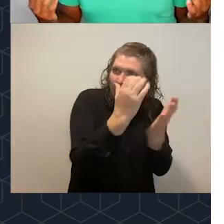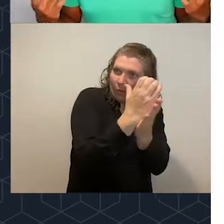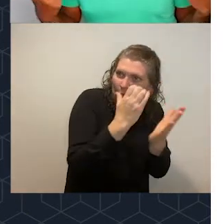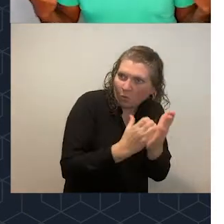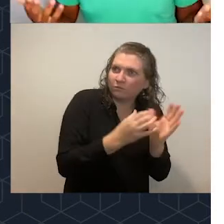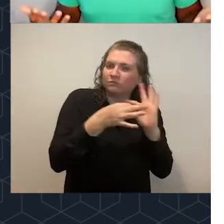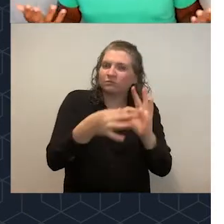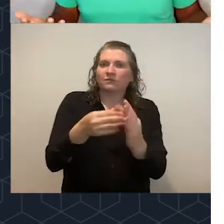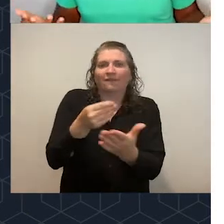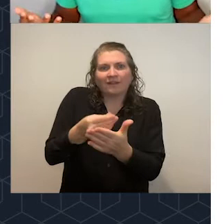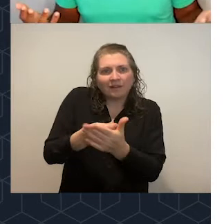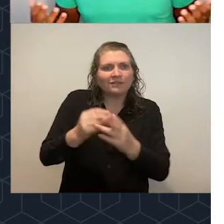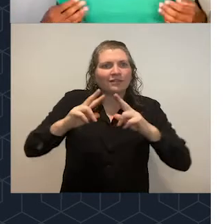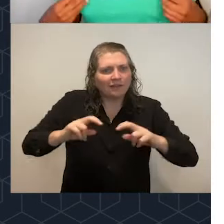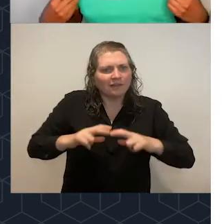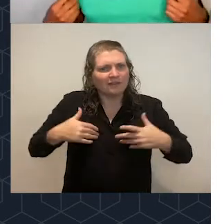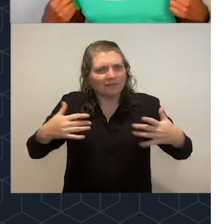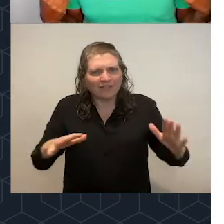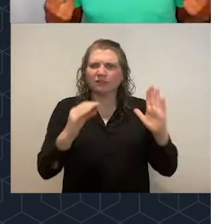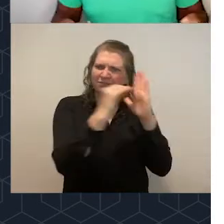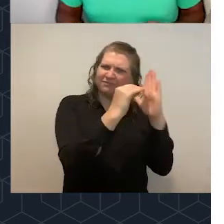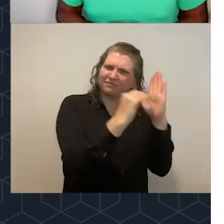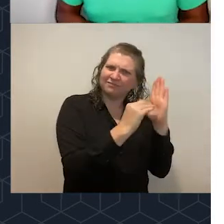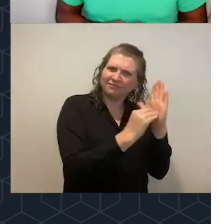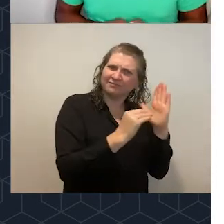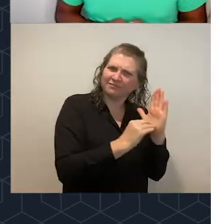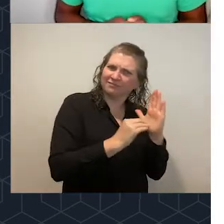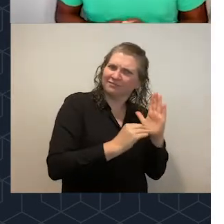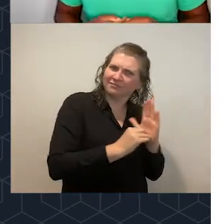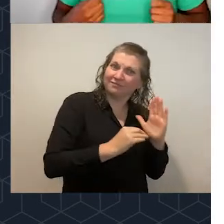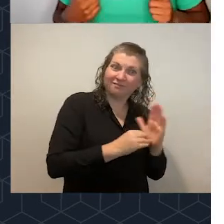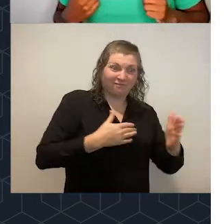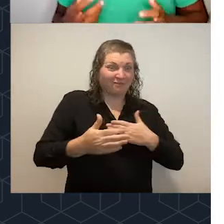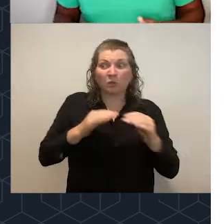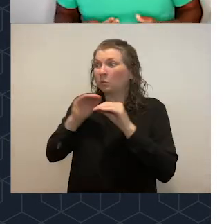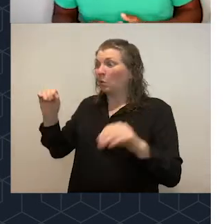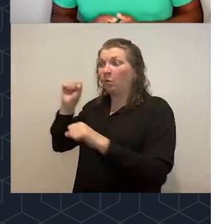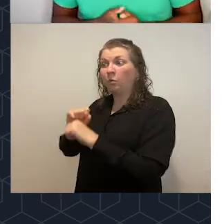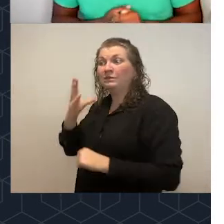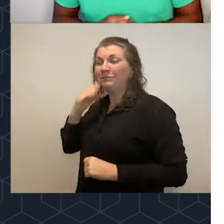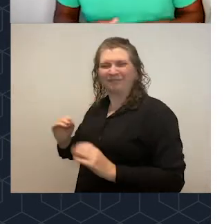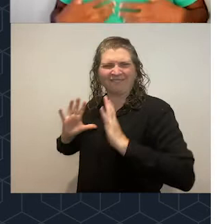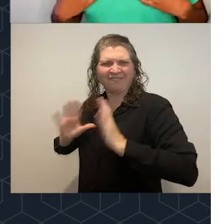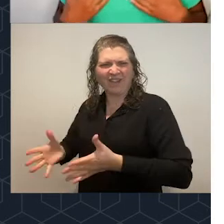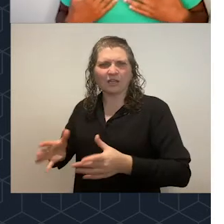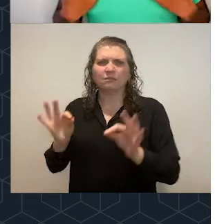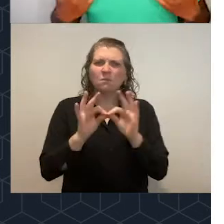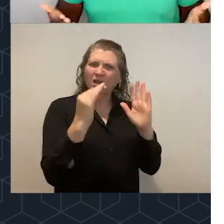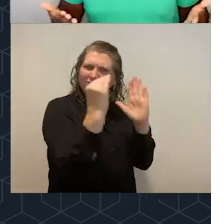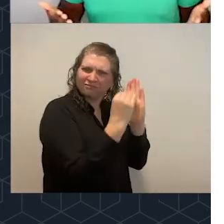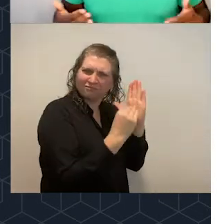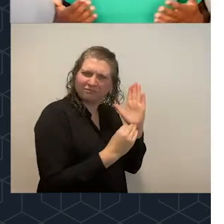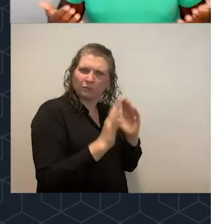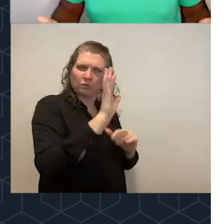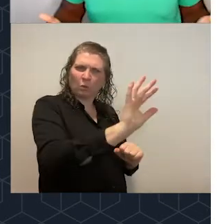into those coursework skill sets. Maybe I'm applying for a financial analyst role, and I want to showcase the interviewer that I have taken several